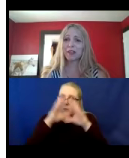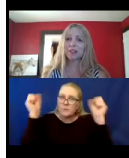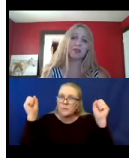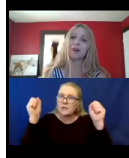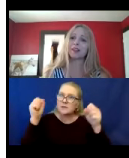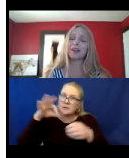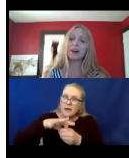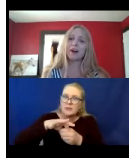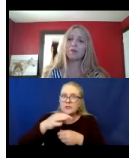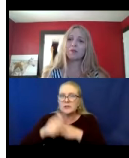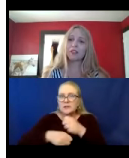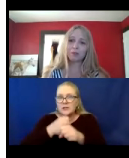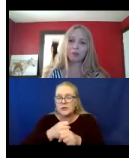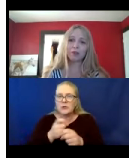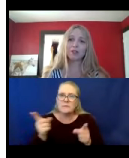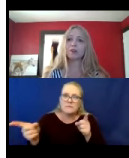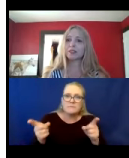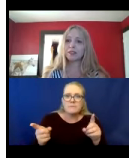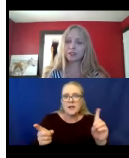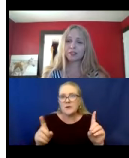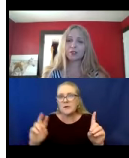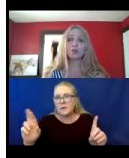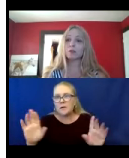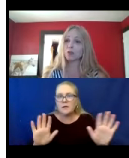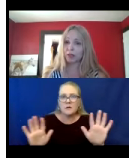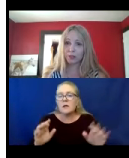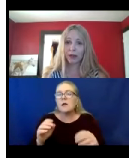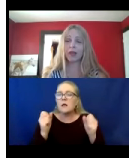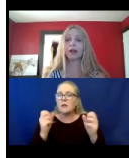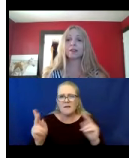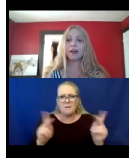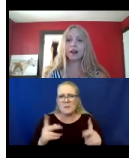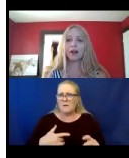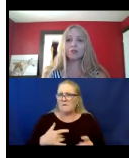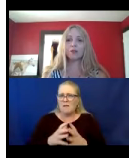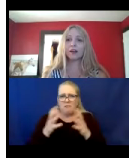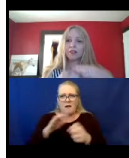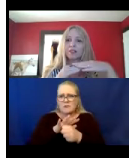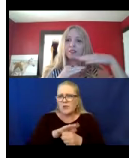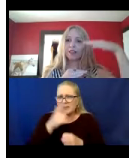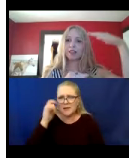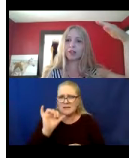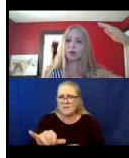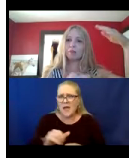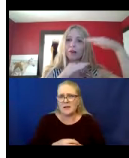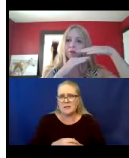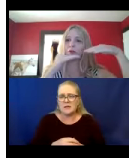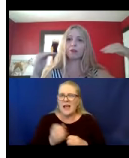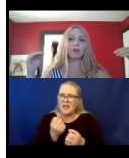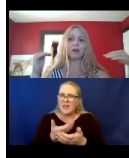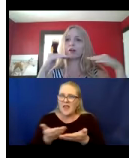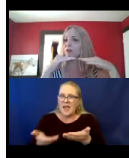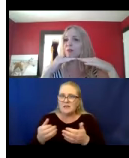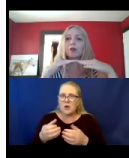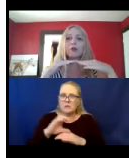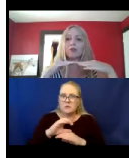of the fence you're on. A lot of people are experiencing extreme stress around that. So we have these things layering up on